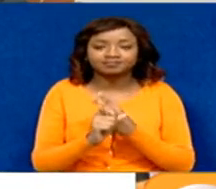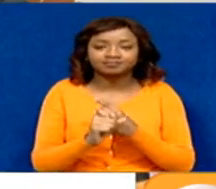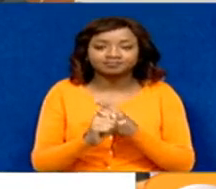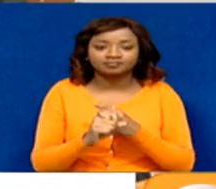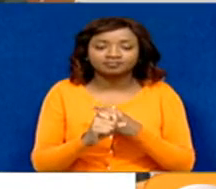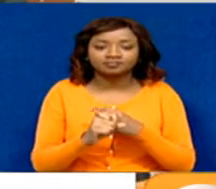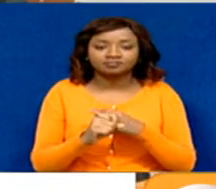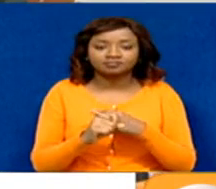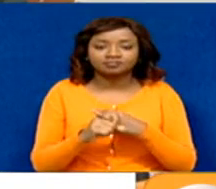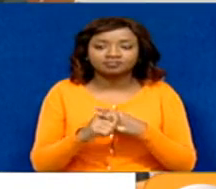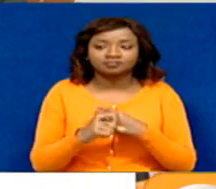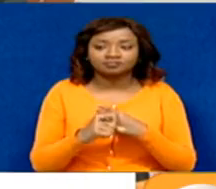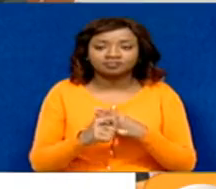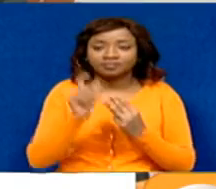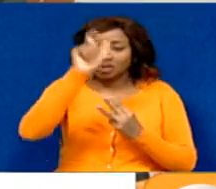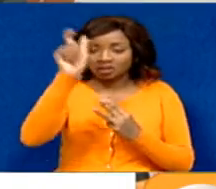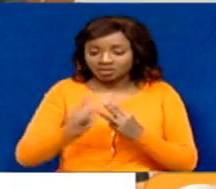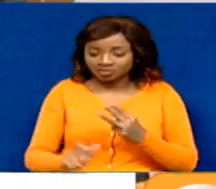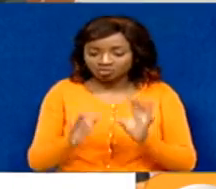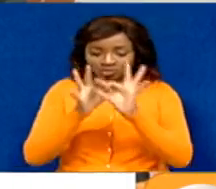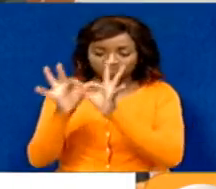And as a third point was regional